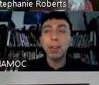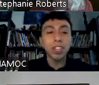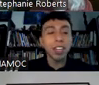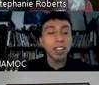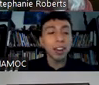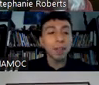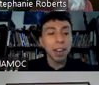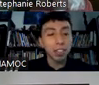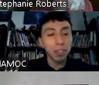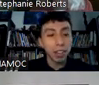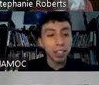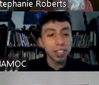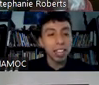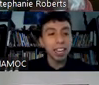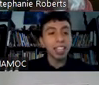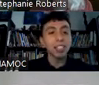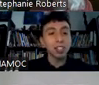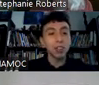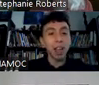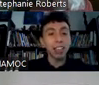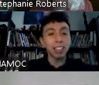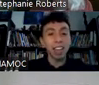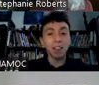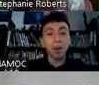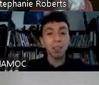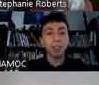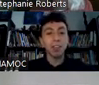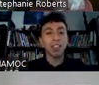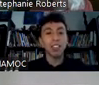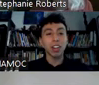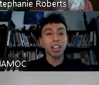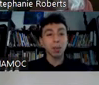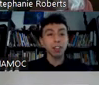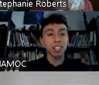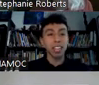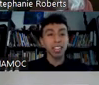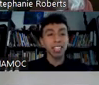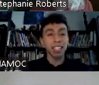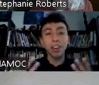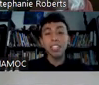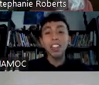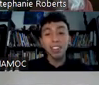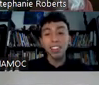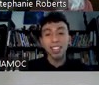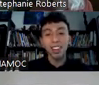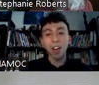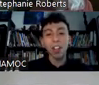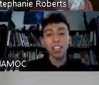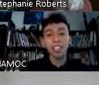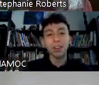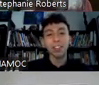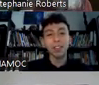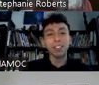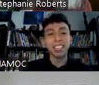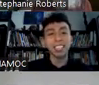talking about emotion and then facial features. I think this too has kind of one of those very starking emotions that it's very subtle. You know,